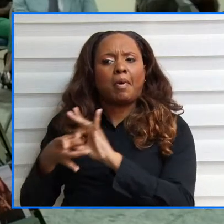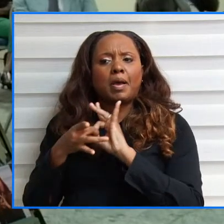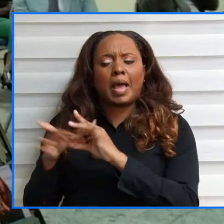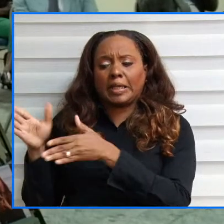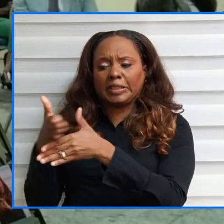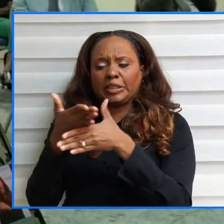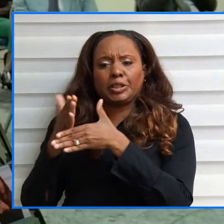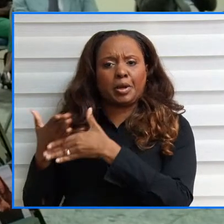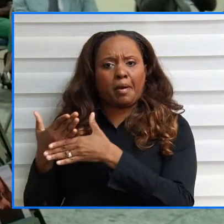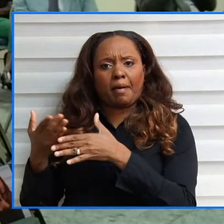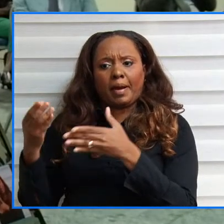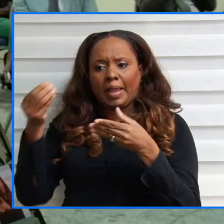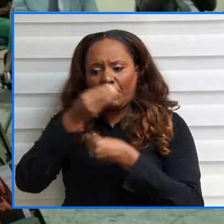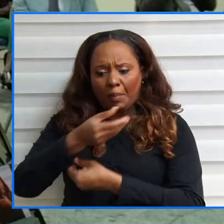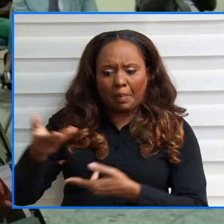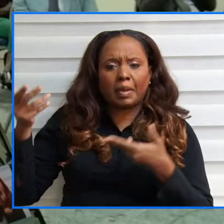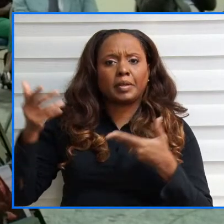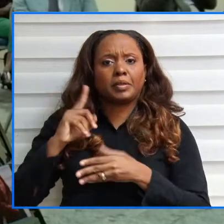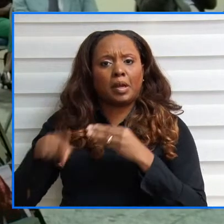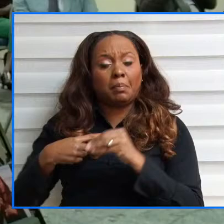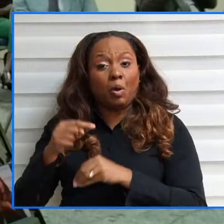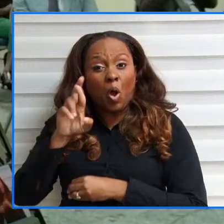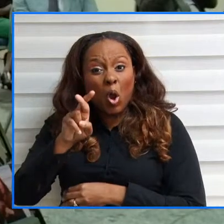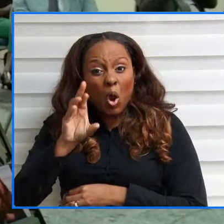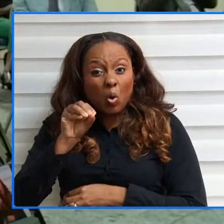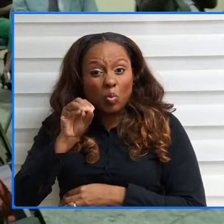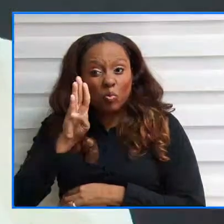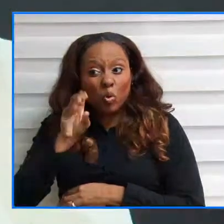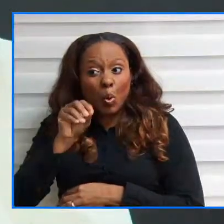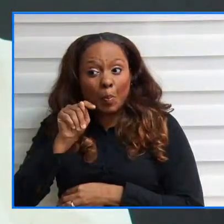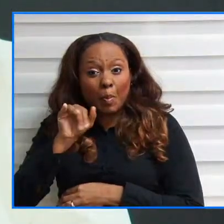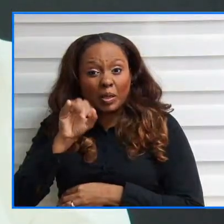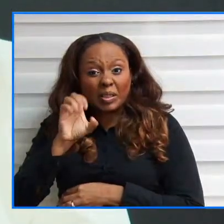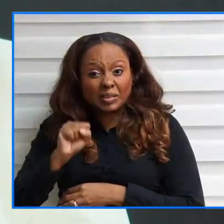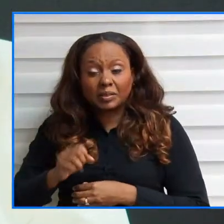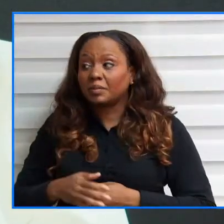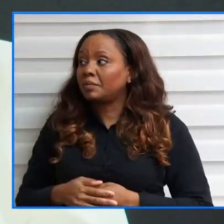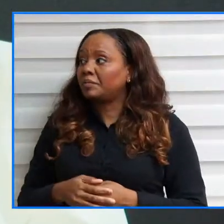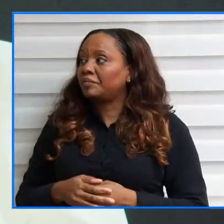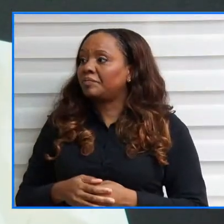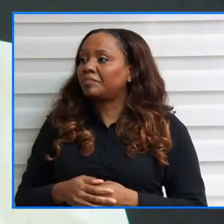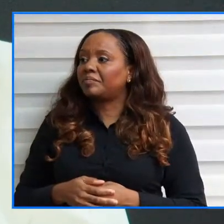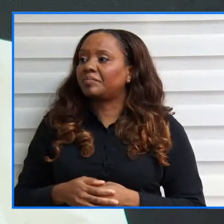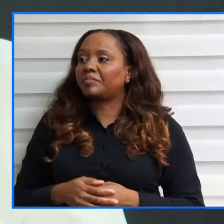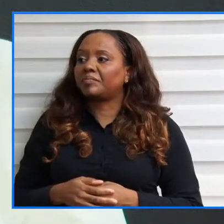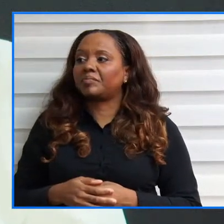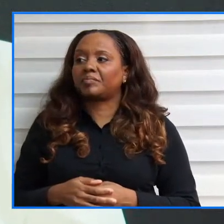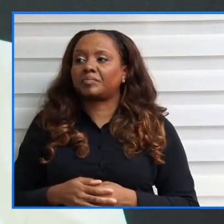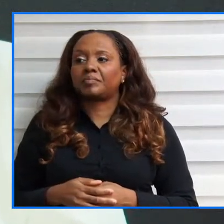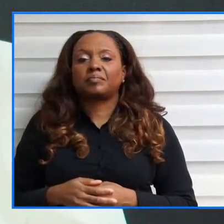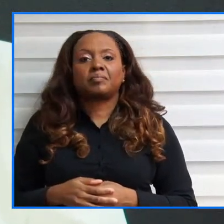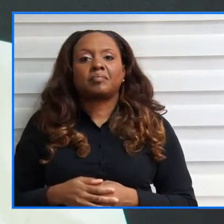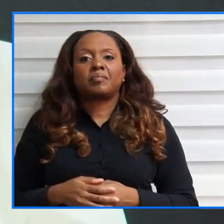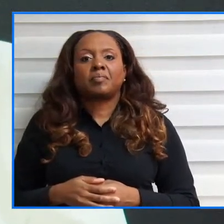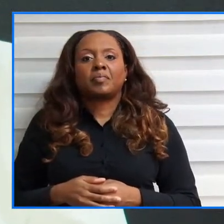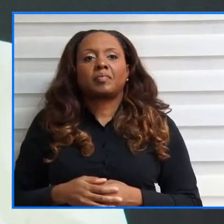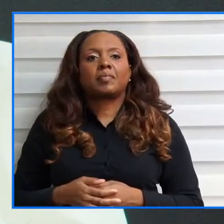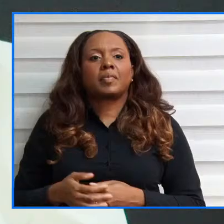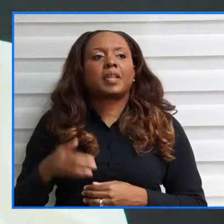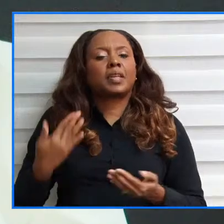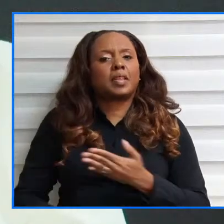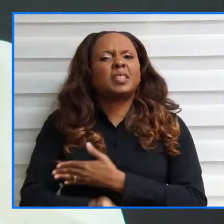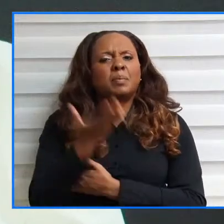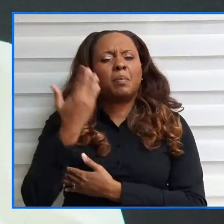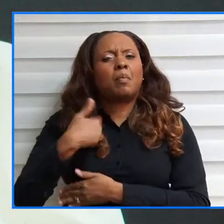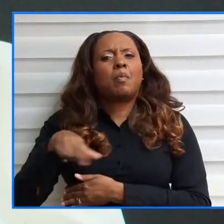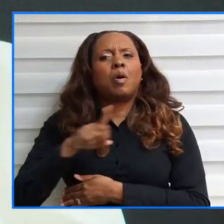of a wealth of talent that both countries may have? I think that this morning we realized that there's a lot more to share and a lot more to